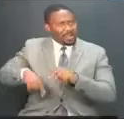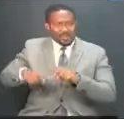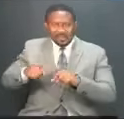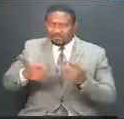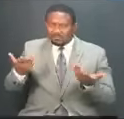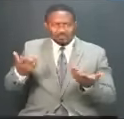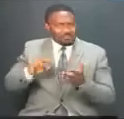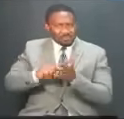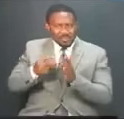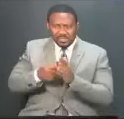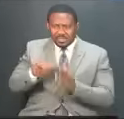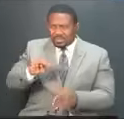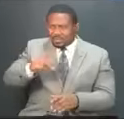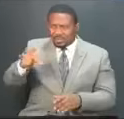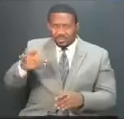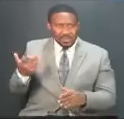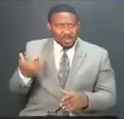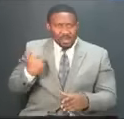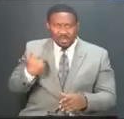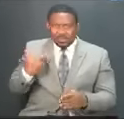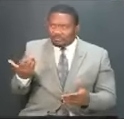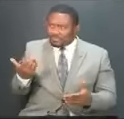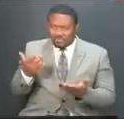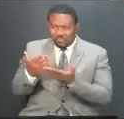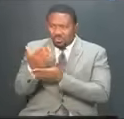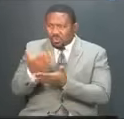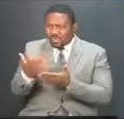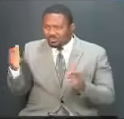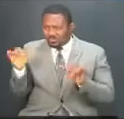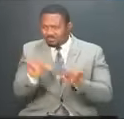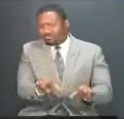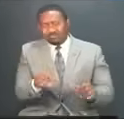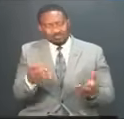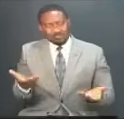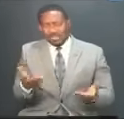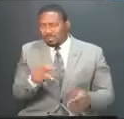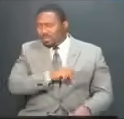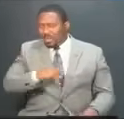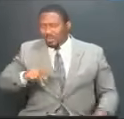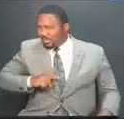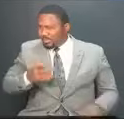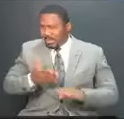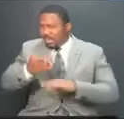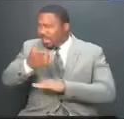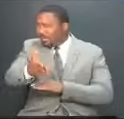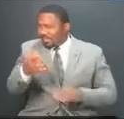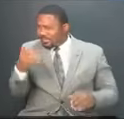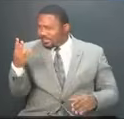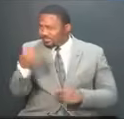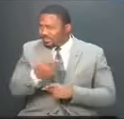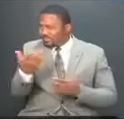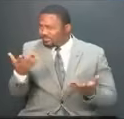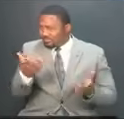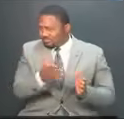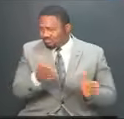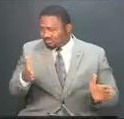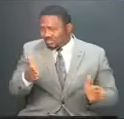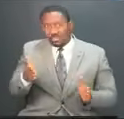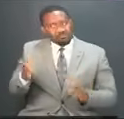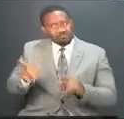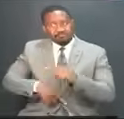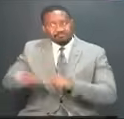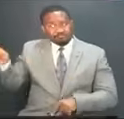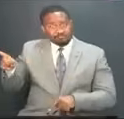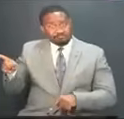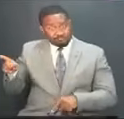member will have a right to be in the chamber. But after the 7 days, then execution will